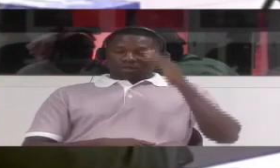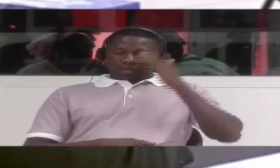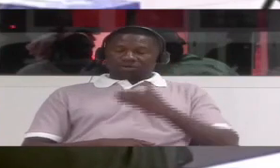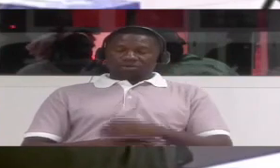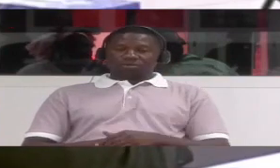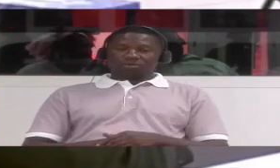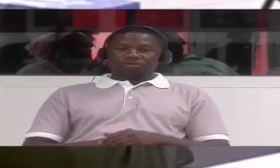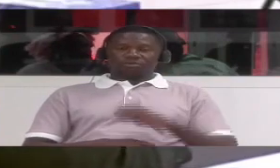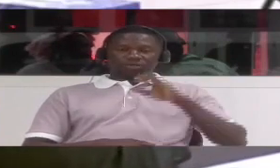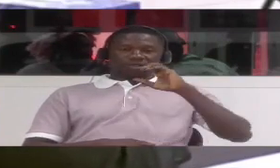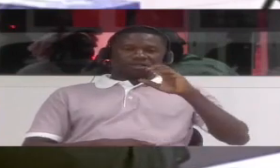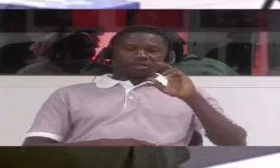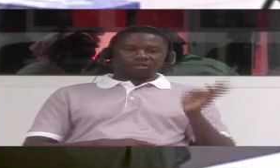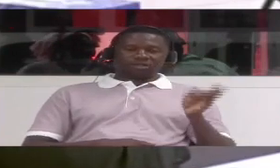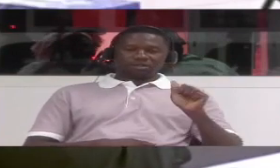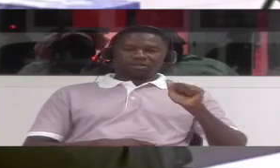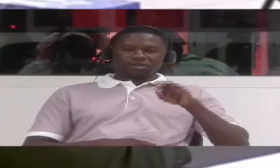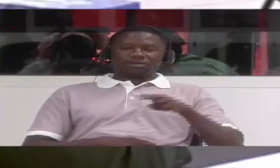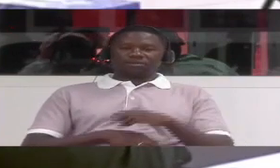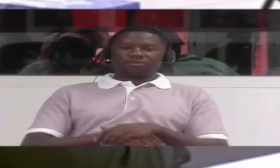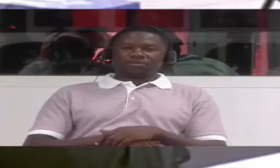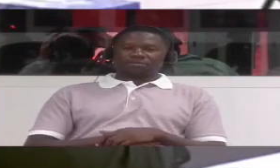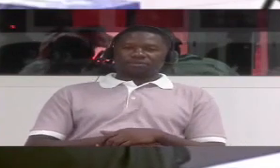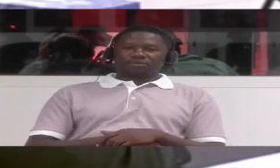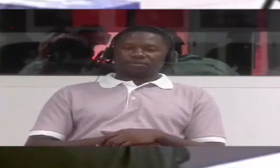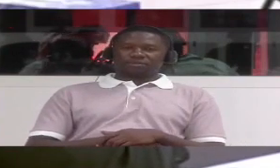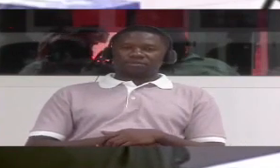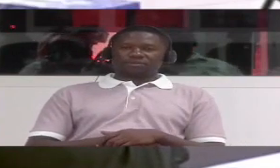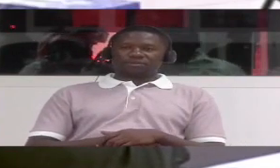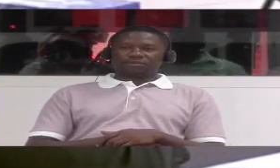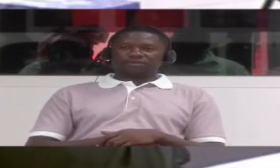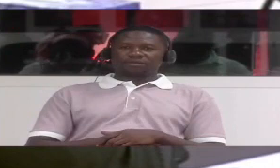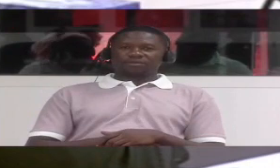for your testimony. Mr. Cham. Sorry, Mr. Cham, my apologies.